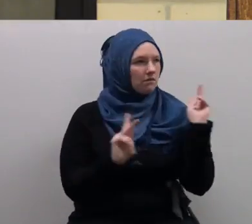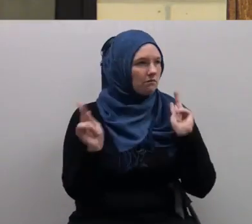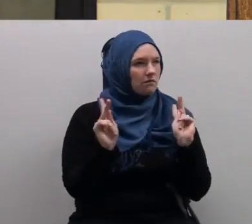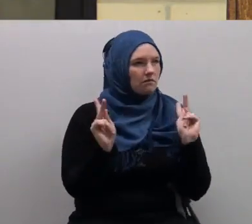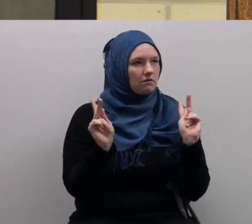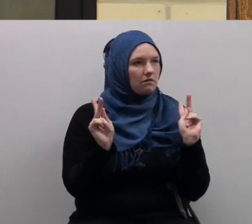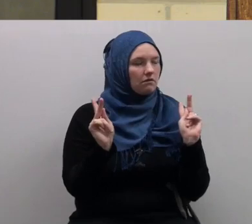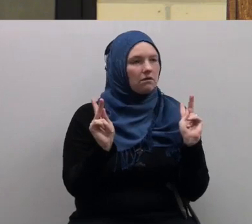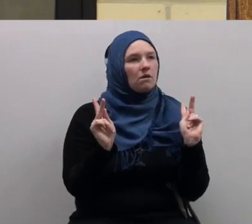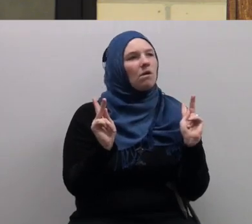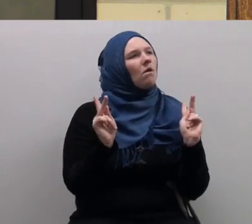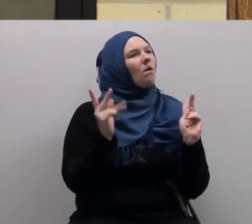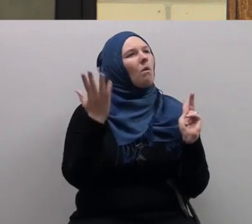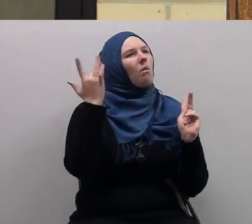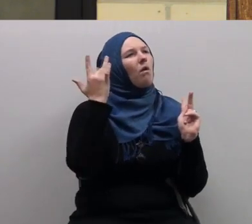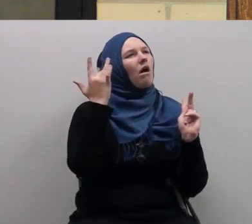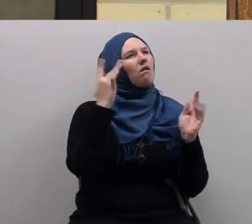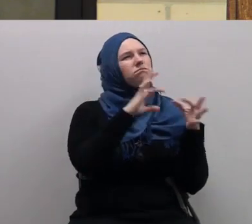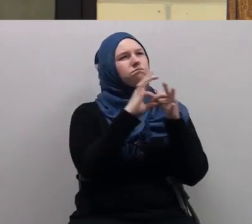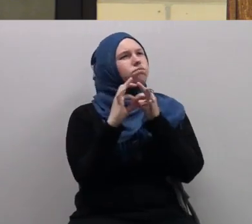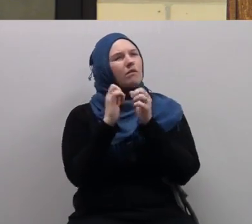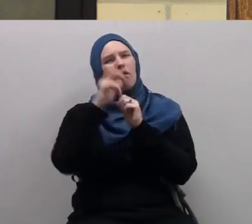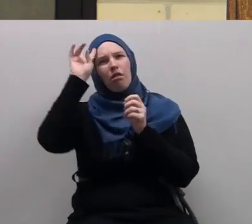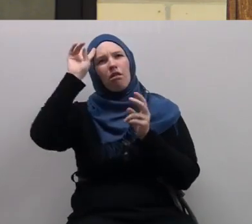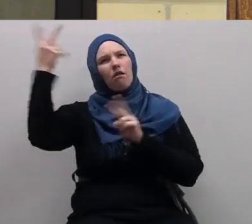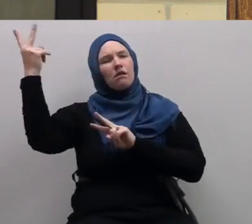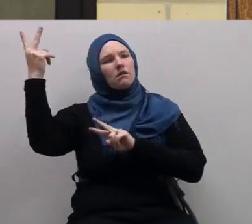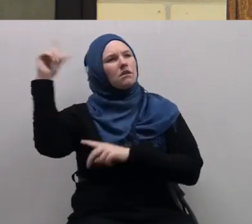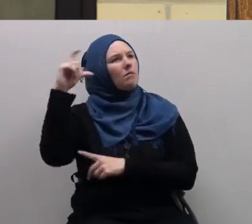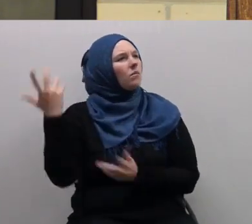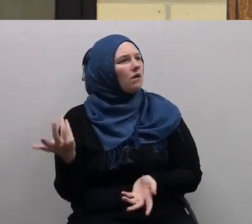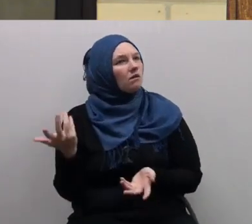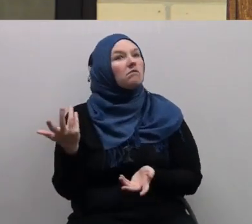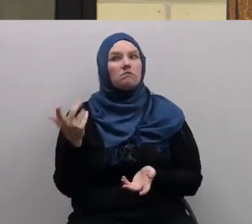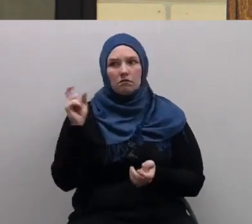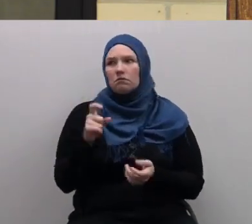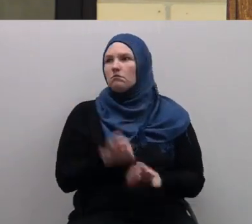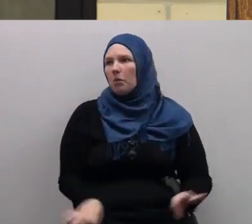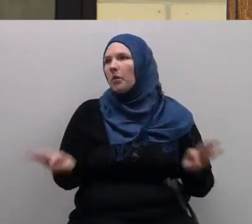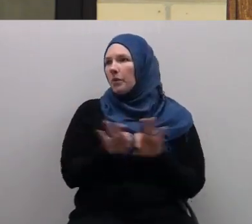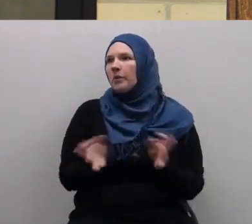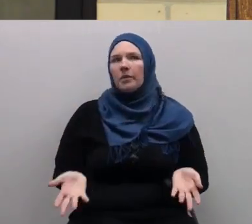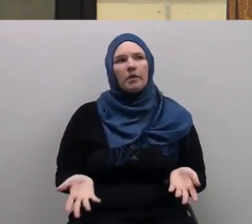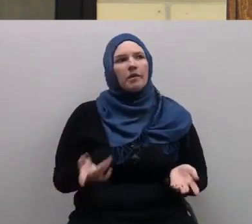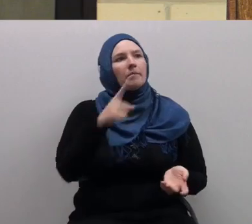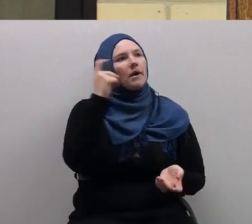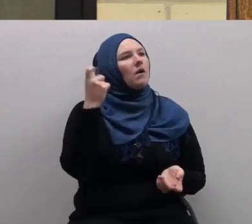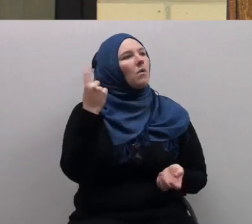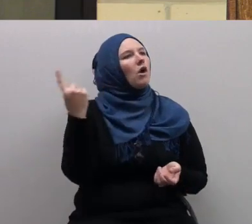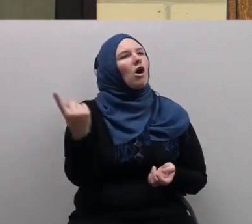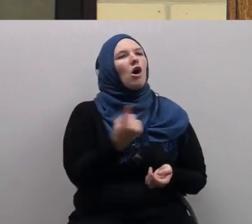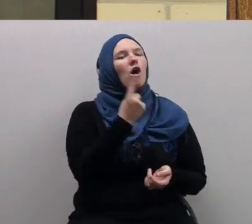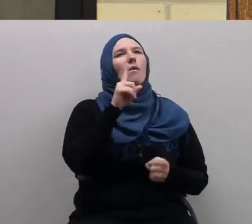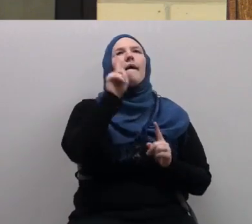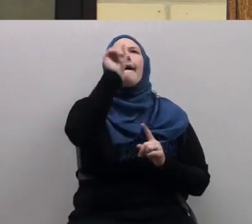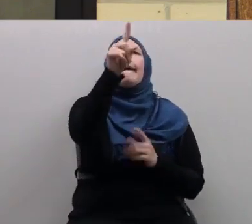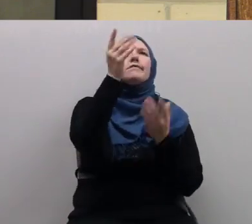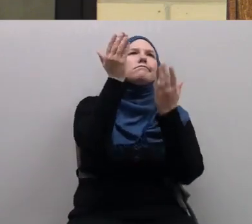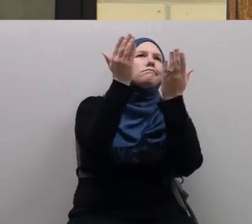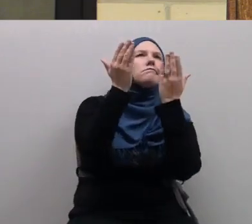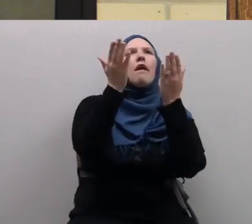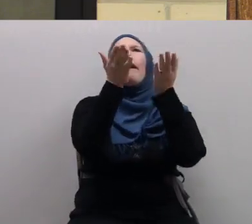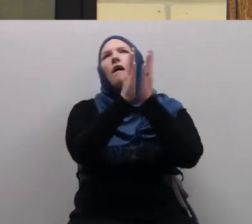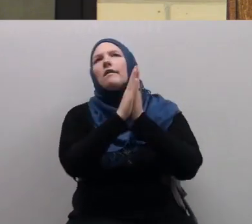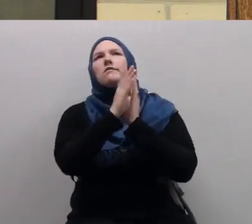And what does this have to do with misunderstanding Islam? It has to do a lot, because we keep asking Allah, we keep praying